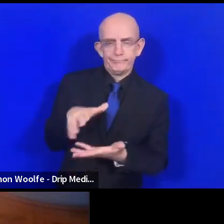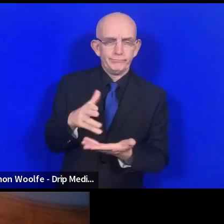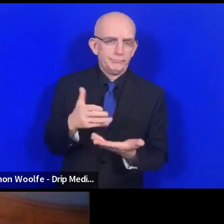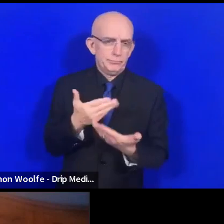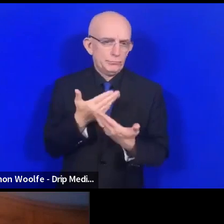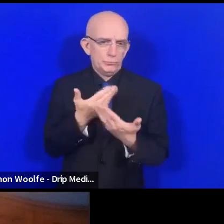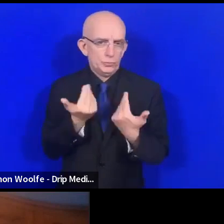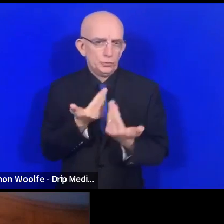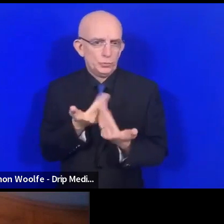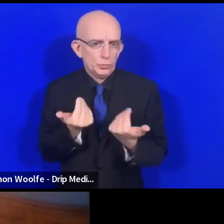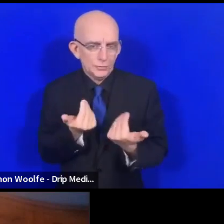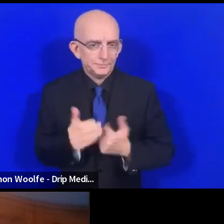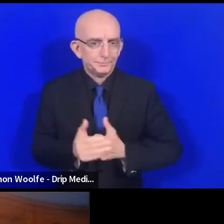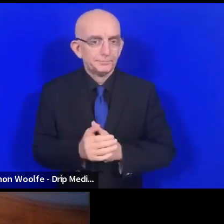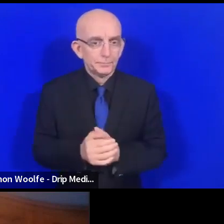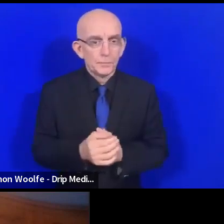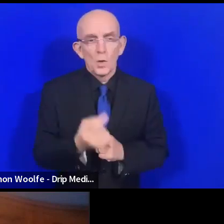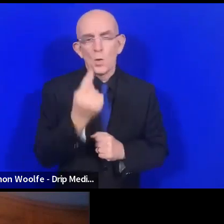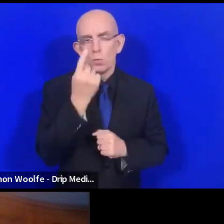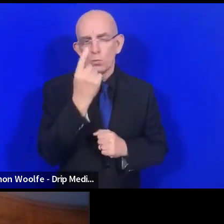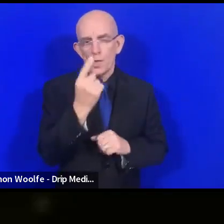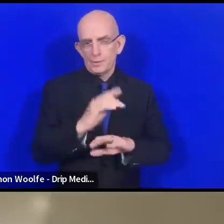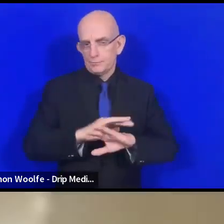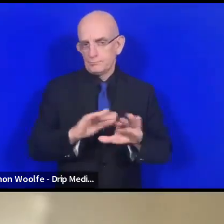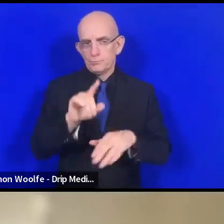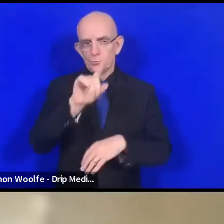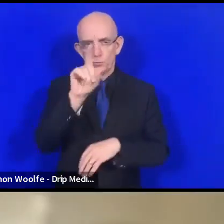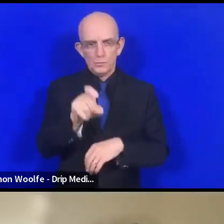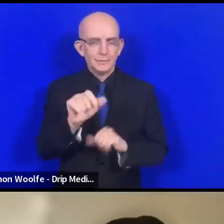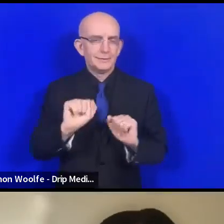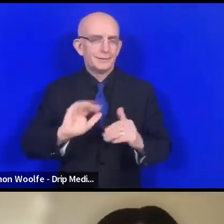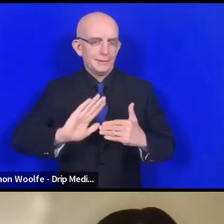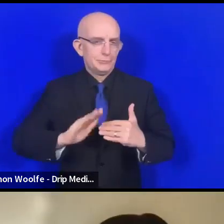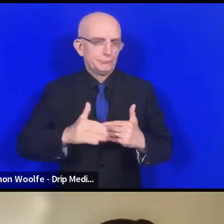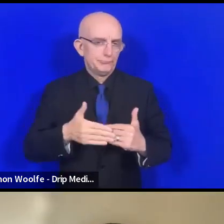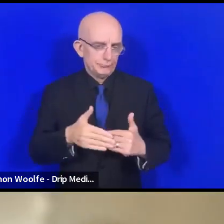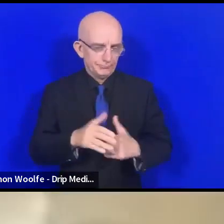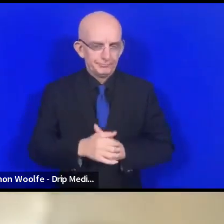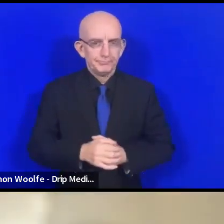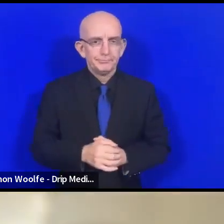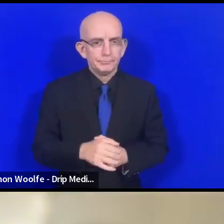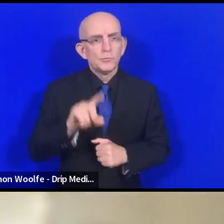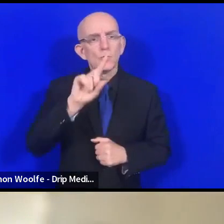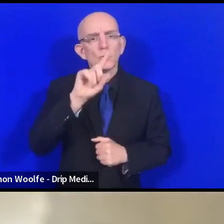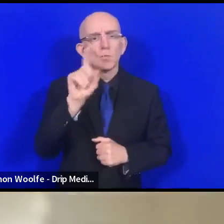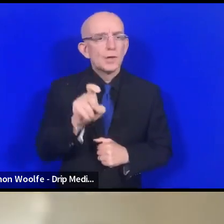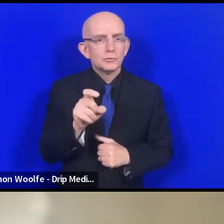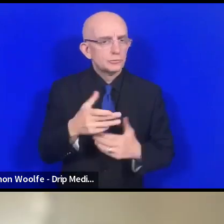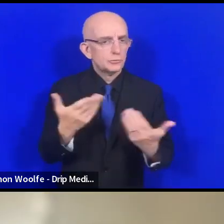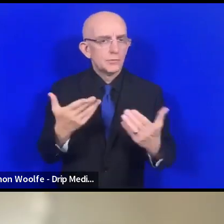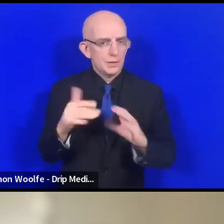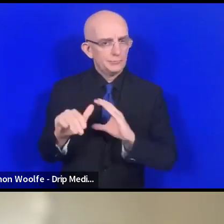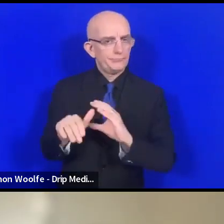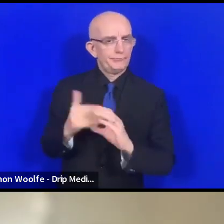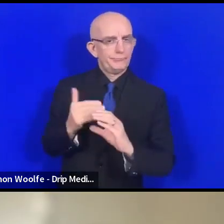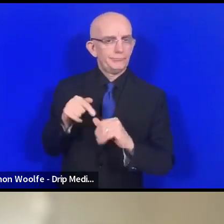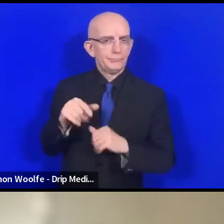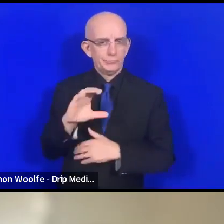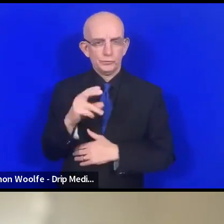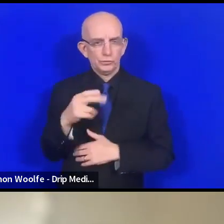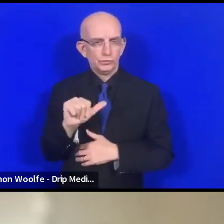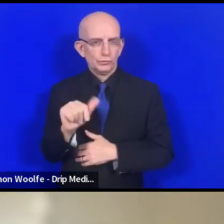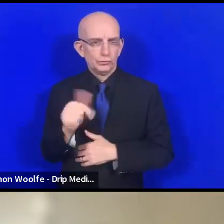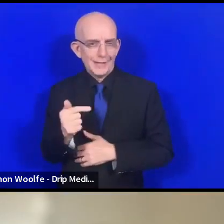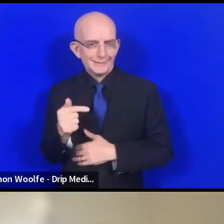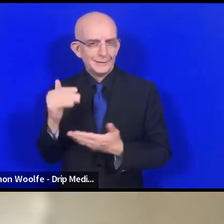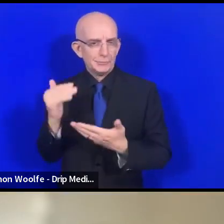through the chat. It said, it would be really interesting to hear from Gretchen what factors, organizational, cultural, et cetera, you